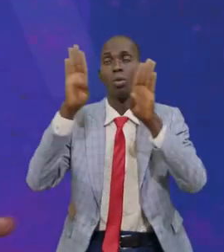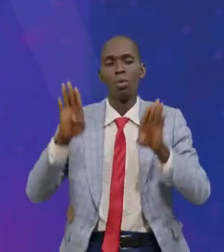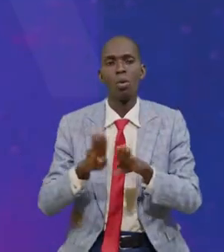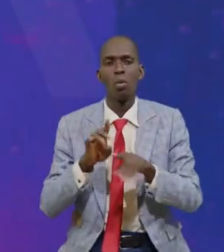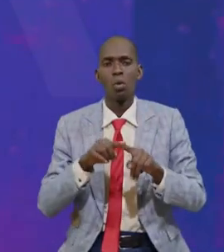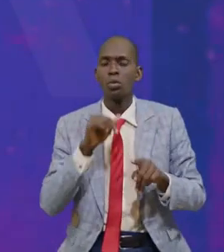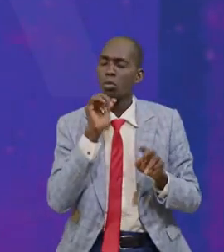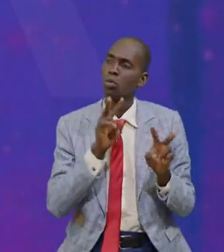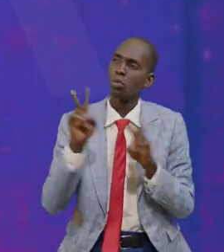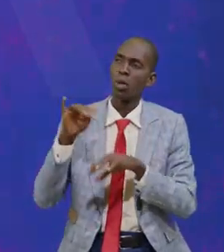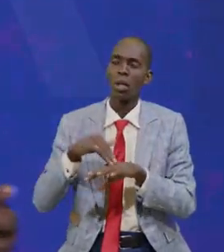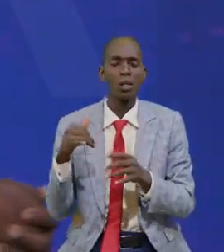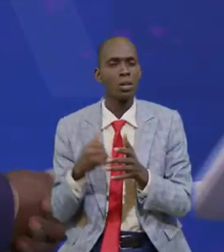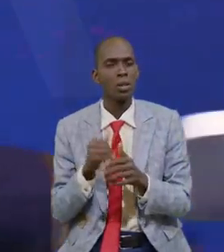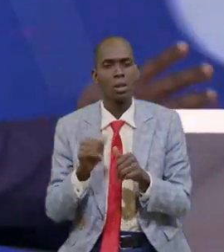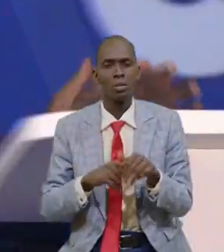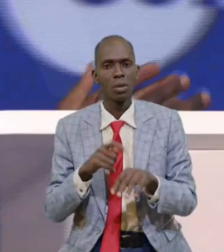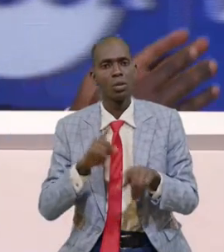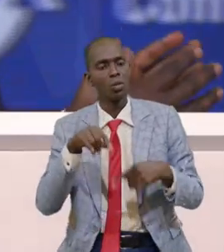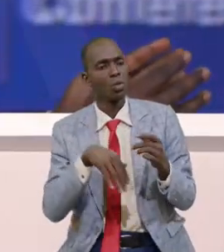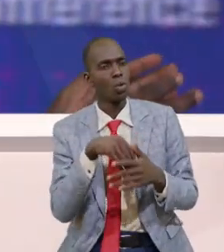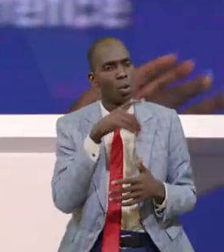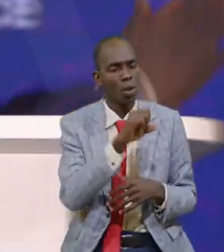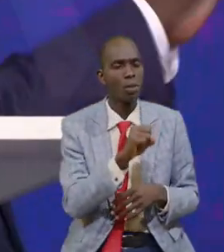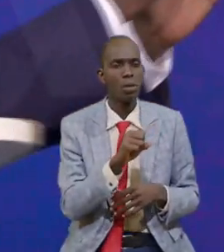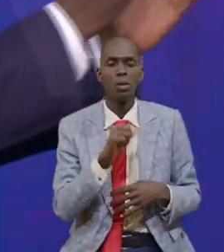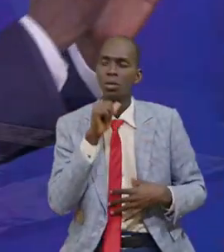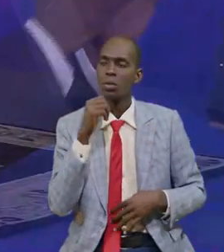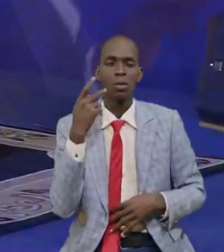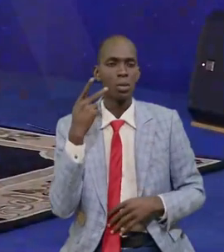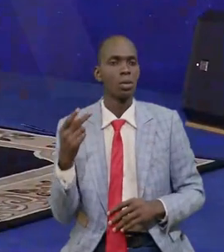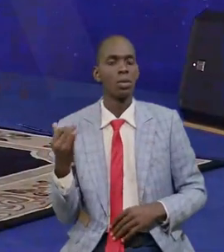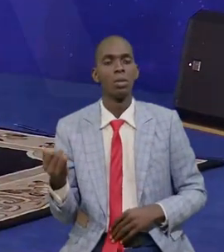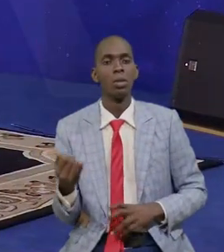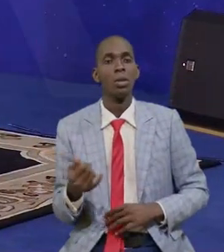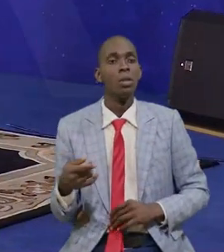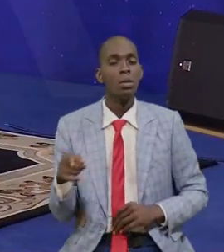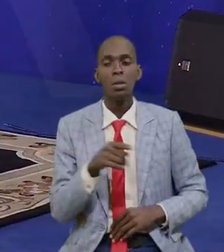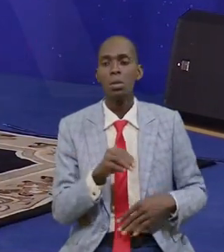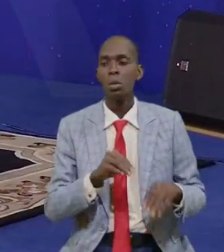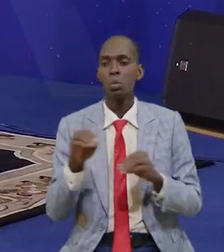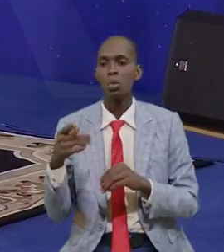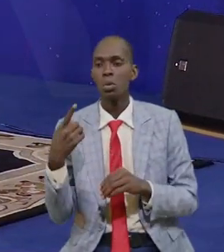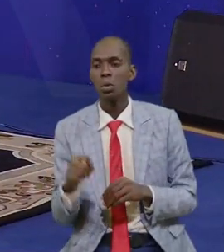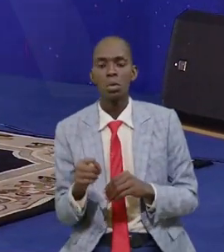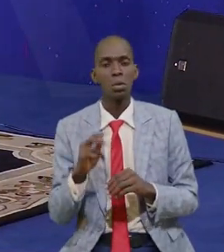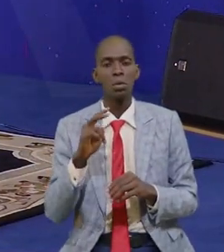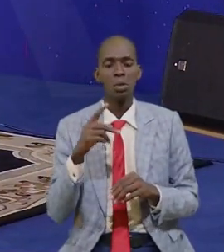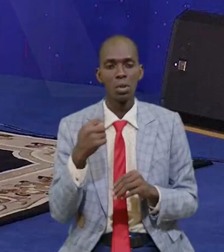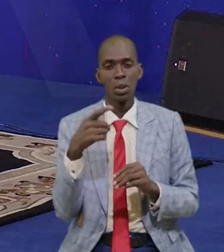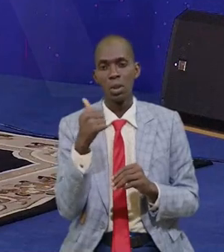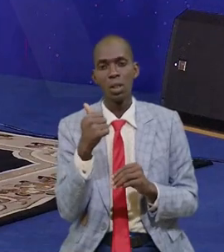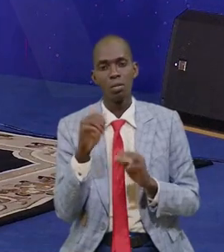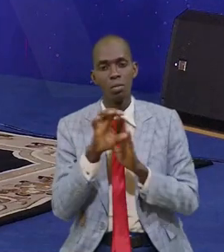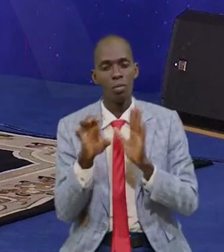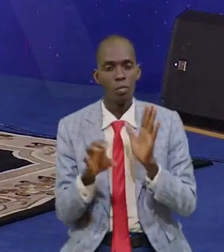then you go out, you cannot see that. They put the Ten Commandments, you know, it's very beautifully printed, and